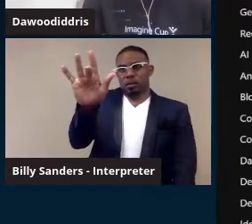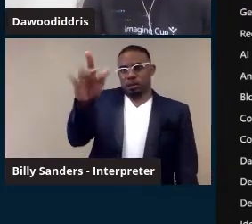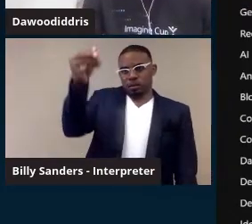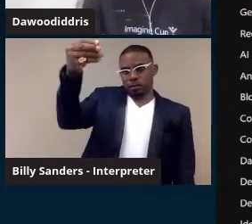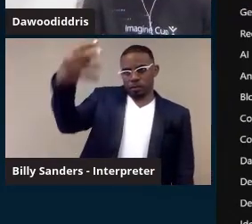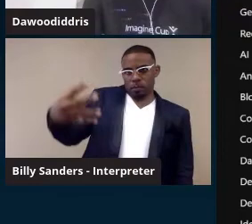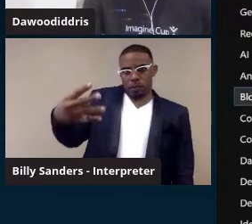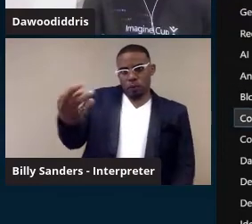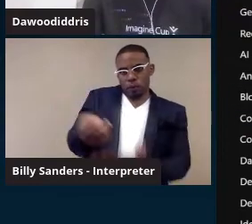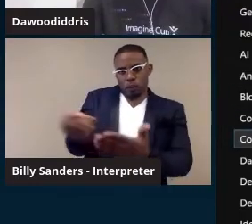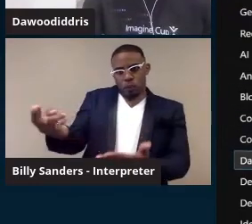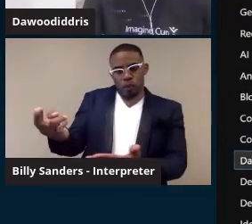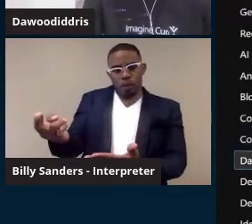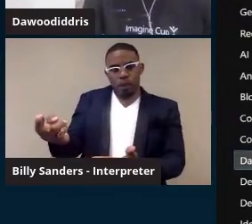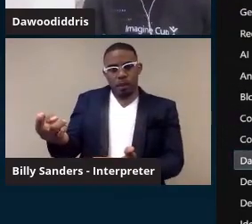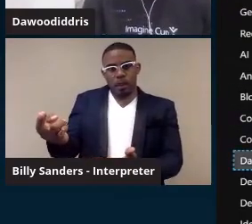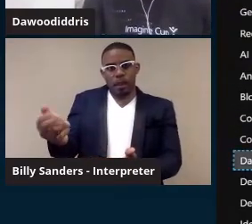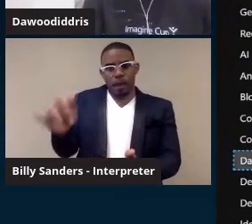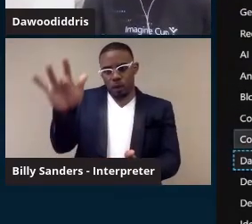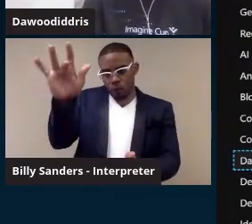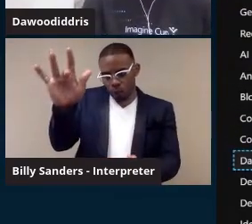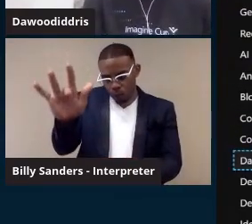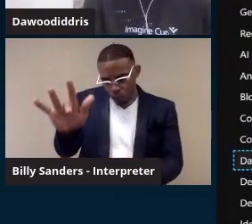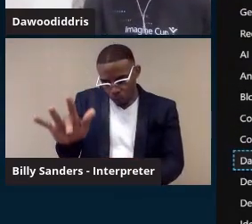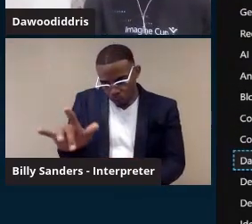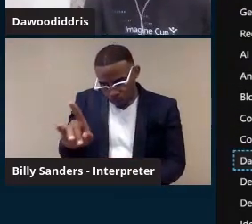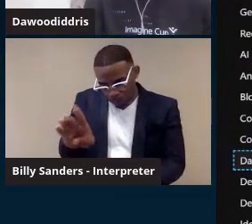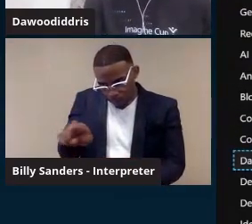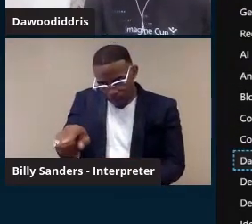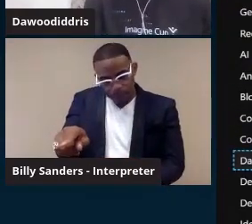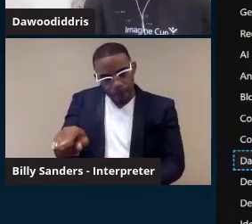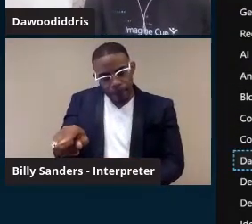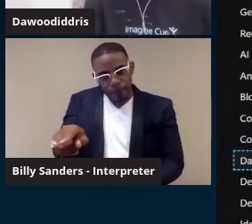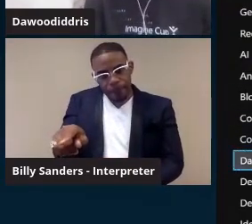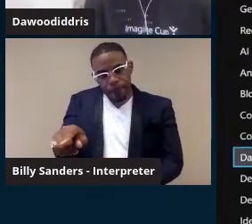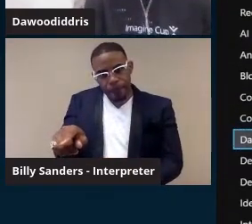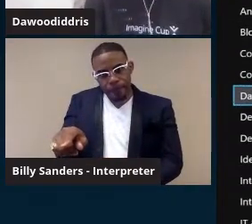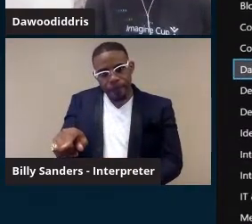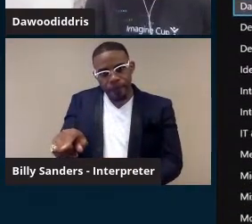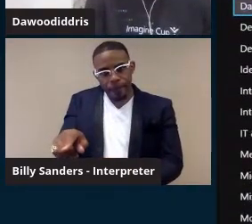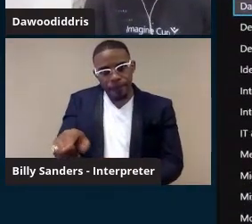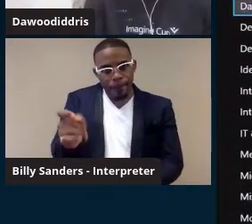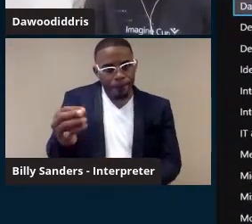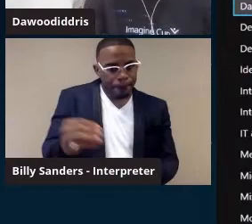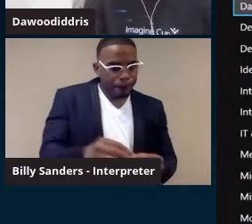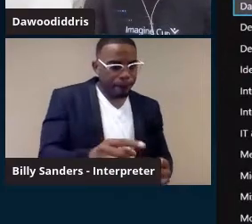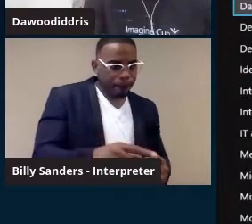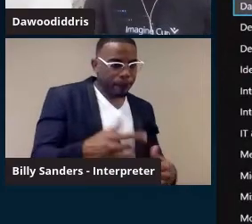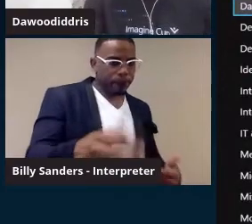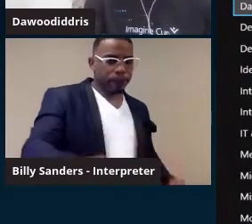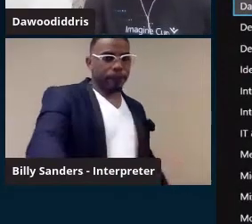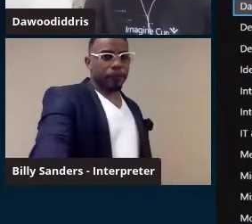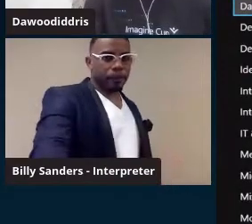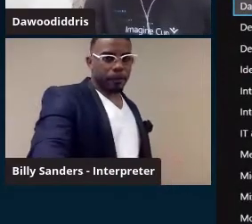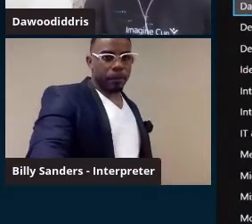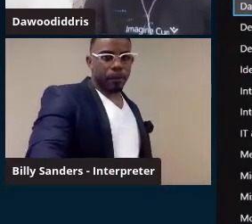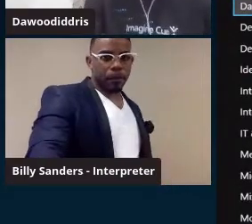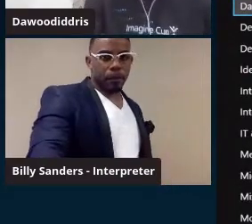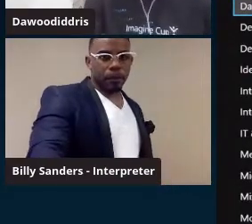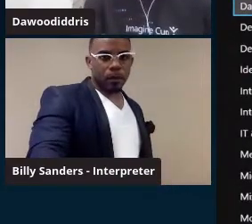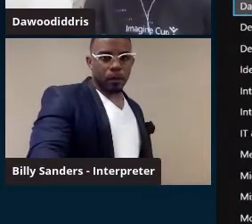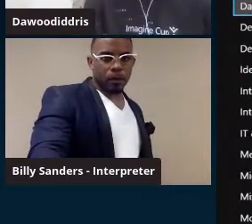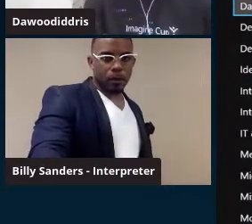a resource, and I will scroll down to databases. I will scroll down a bit more to Azure Cosmos